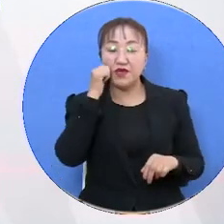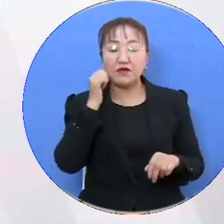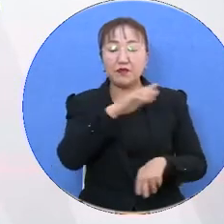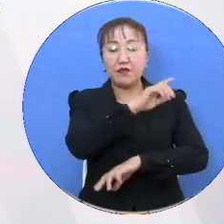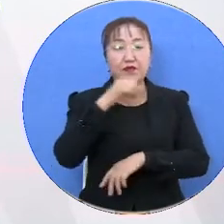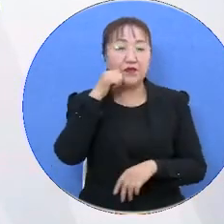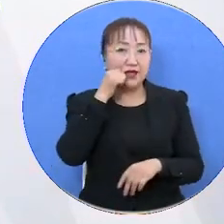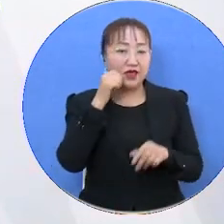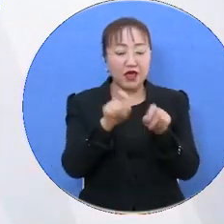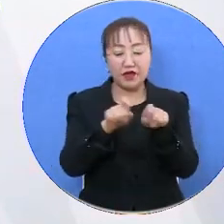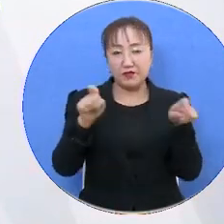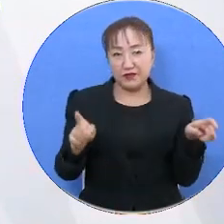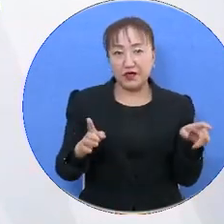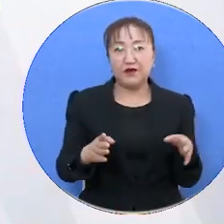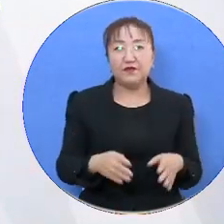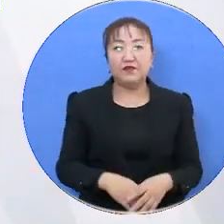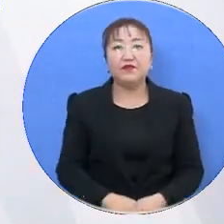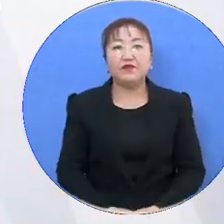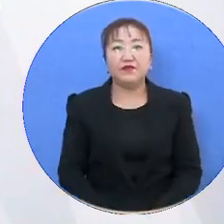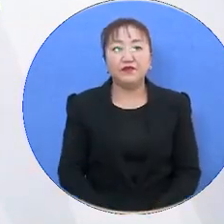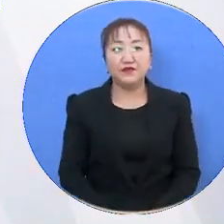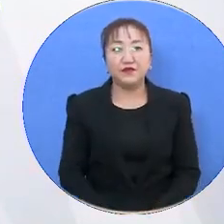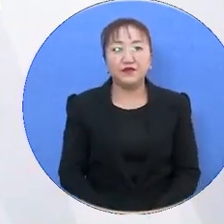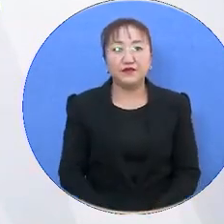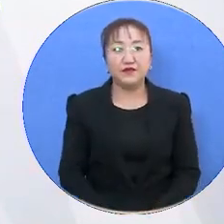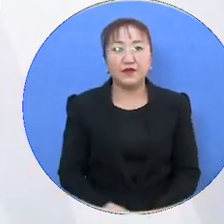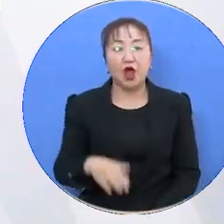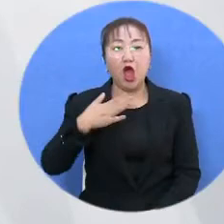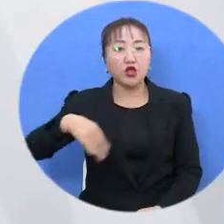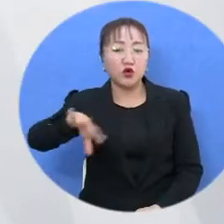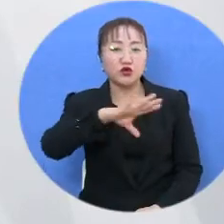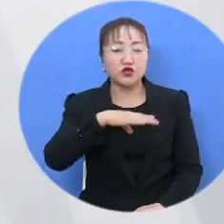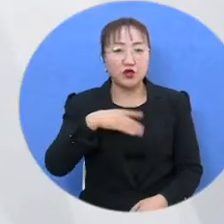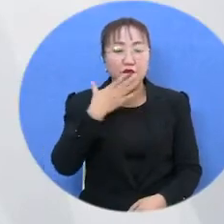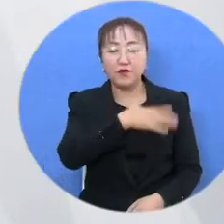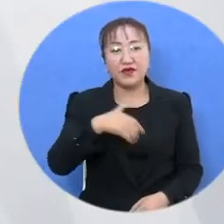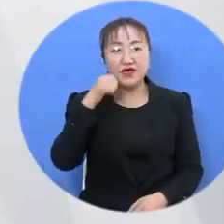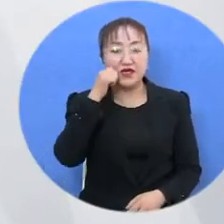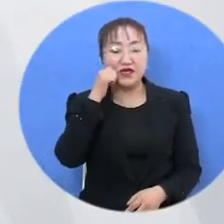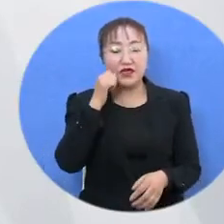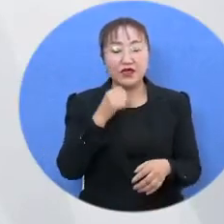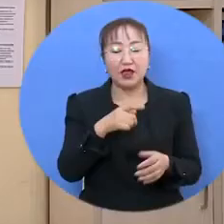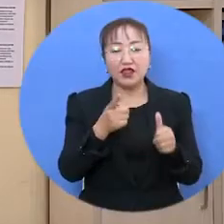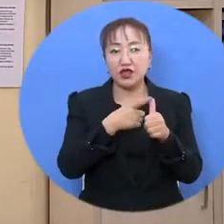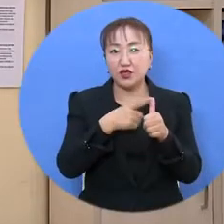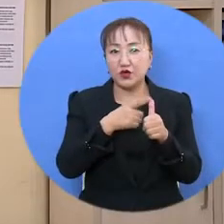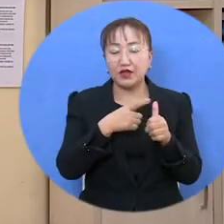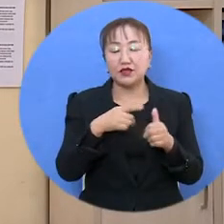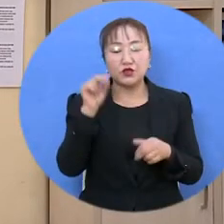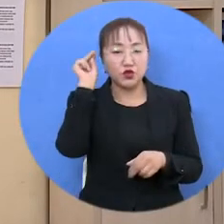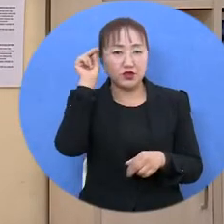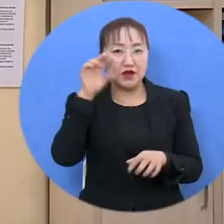size. At the previous lesson, we studied our body parts. Now let's name her body